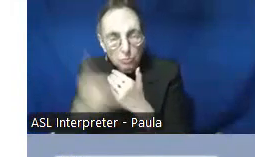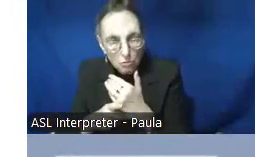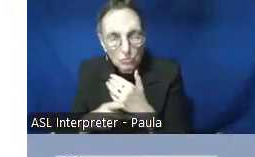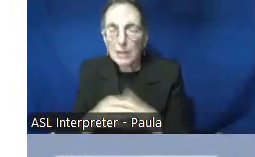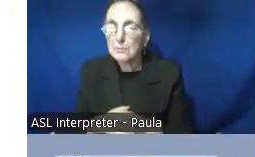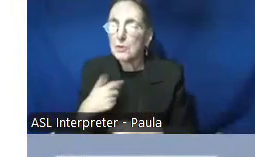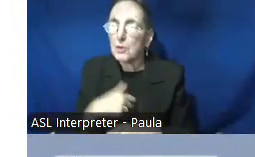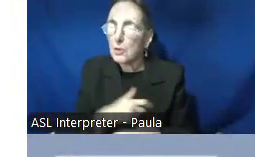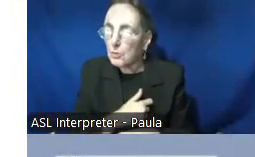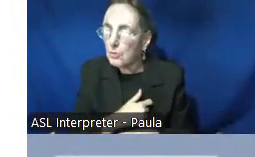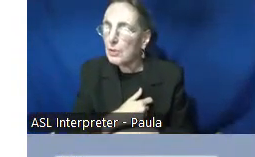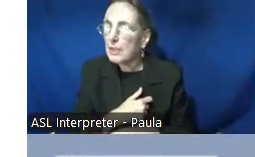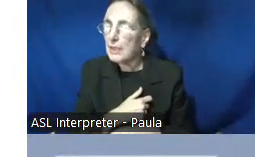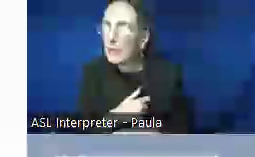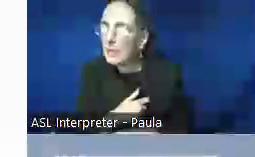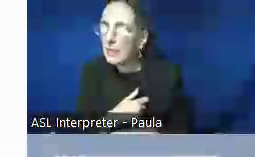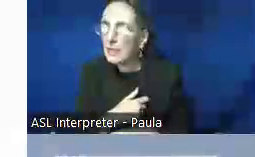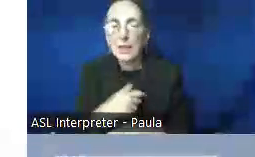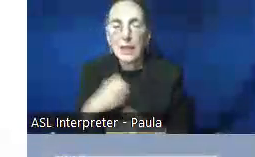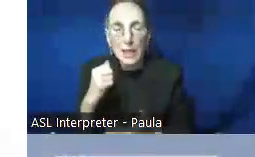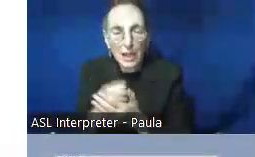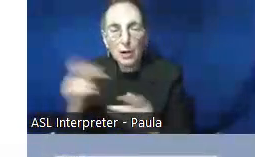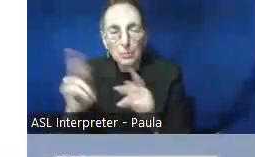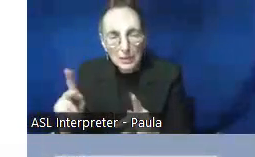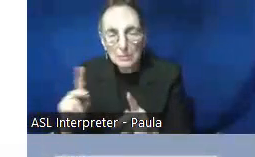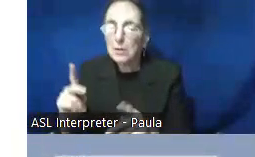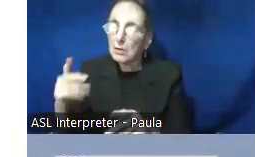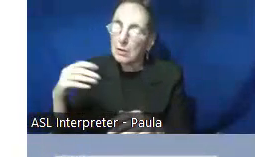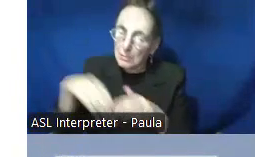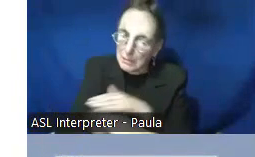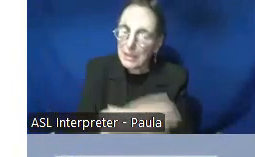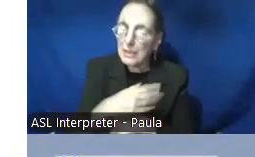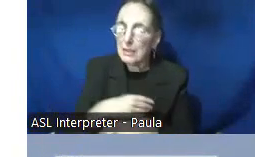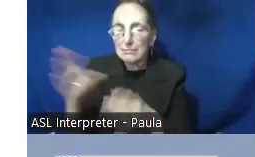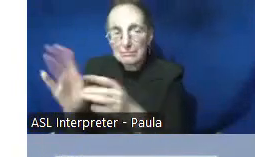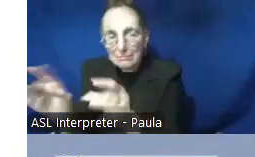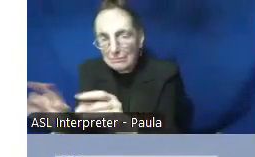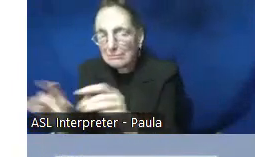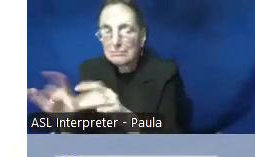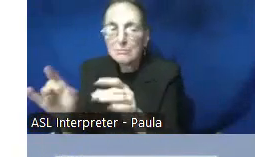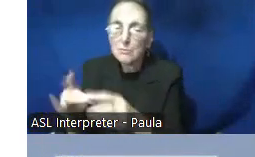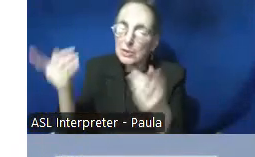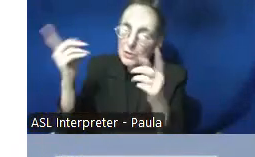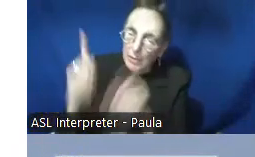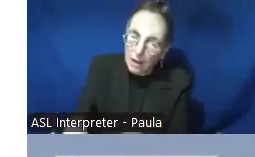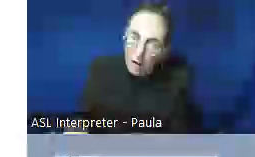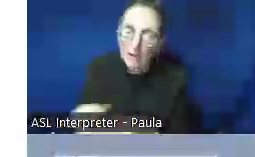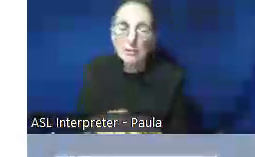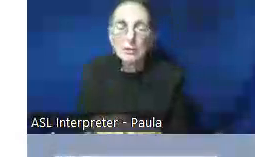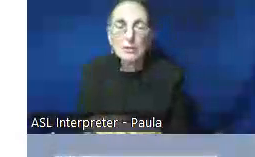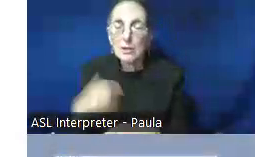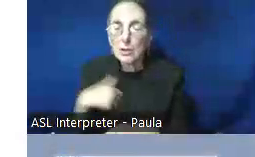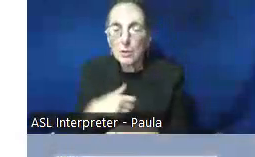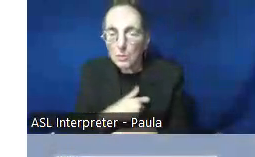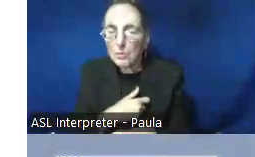where a person can come in and sit down and tell us what's going on if they just moved into the area. And we basically go through